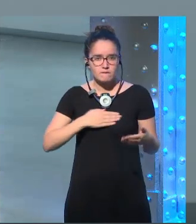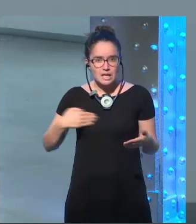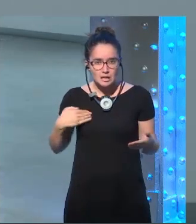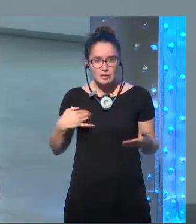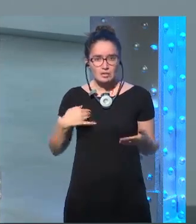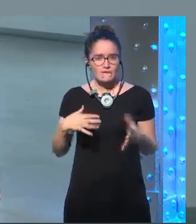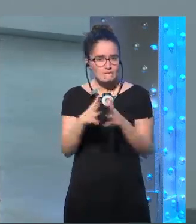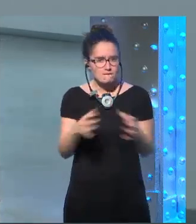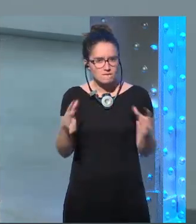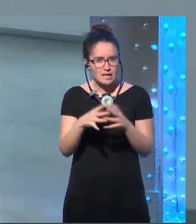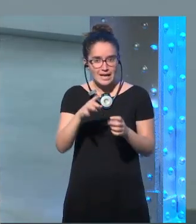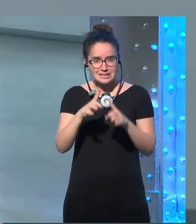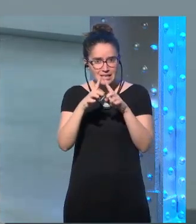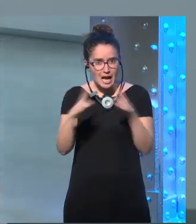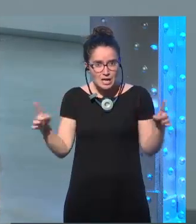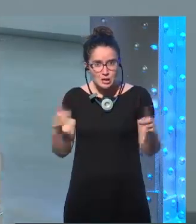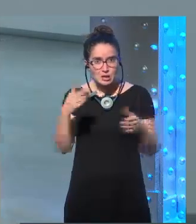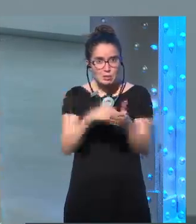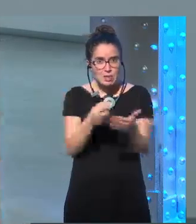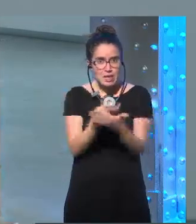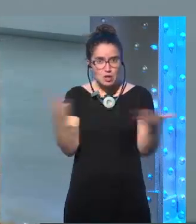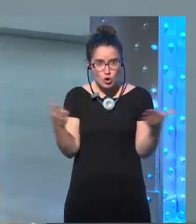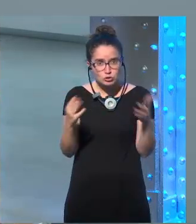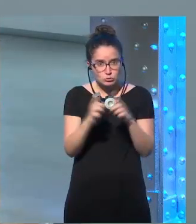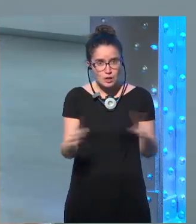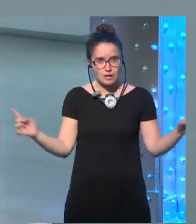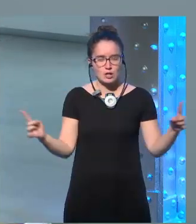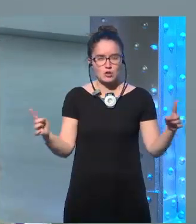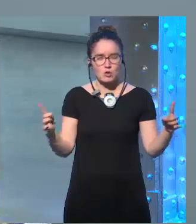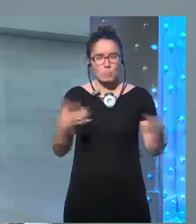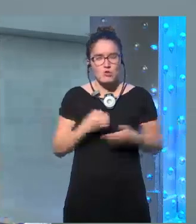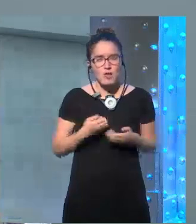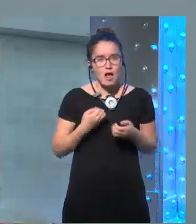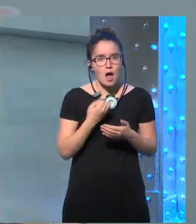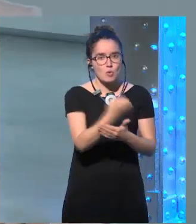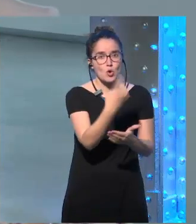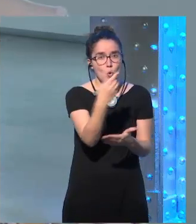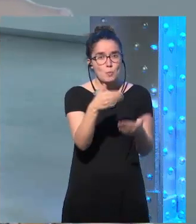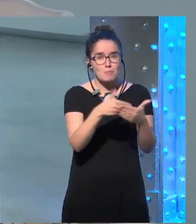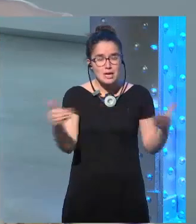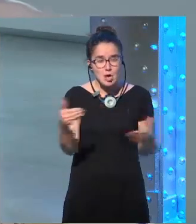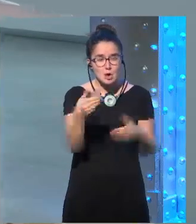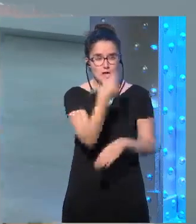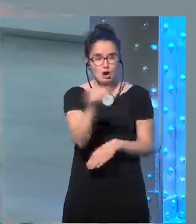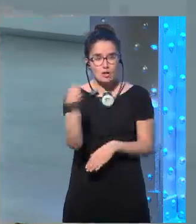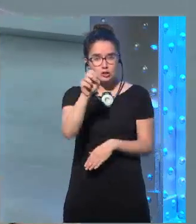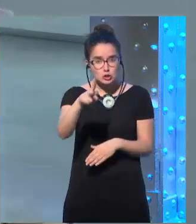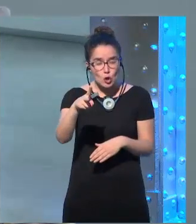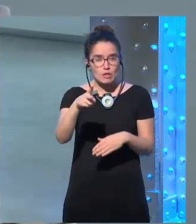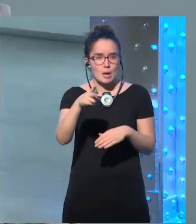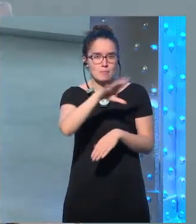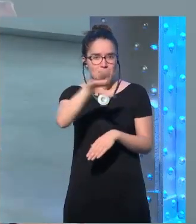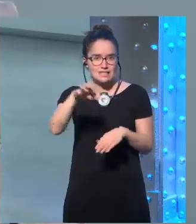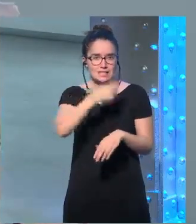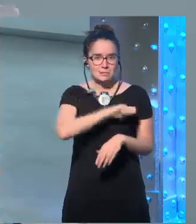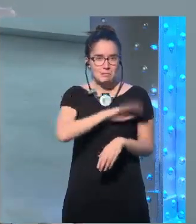and our intent and ambition is for this 2018 to be able to benefit 1 million